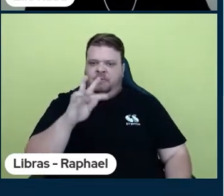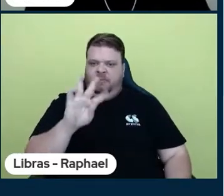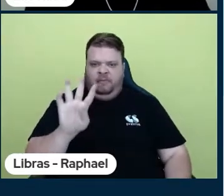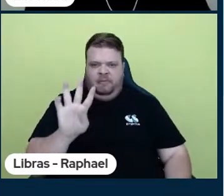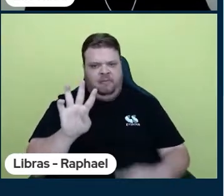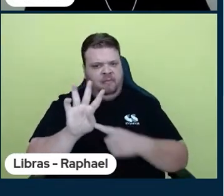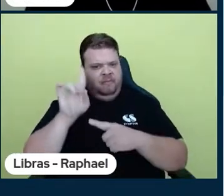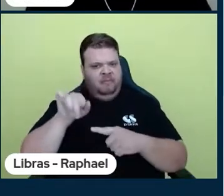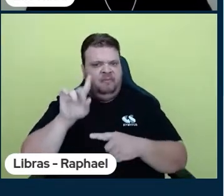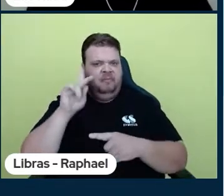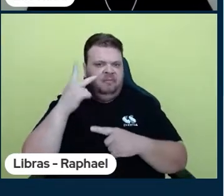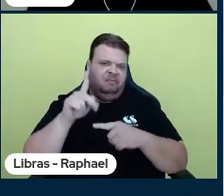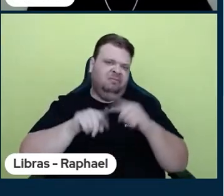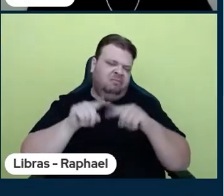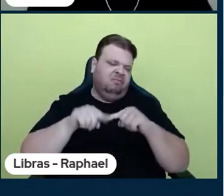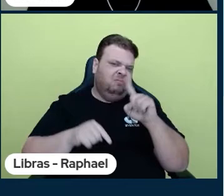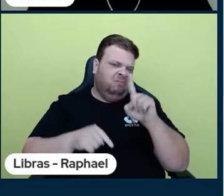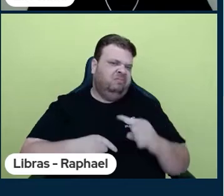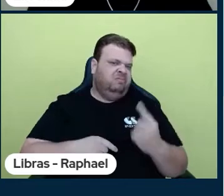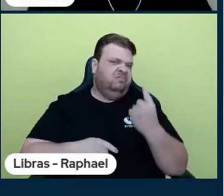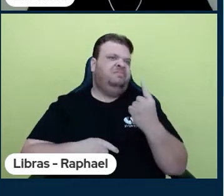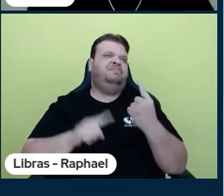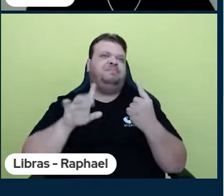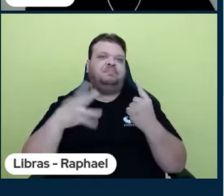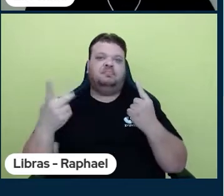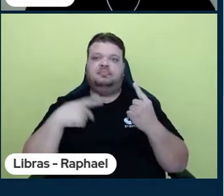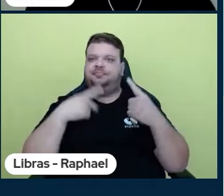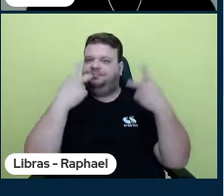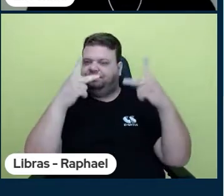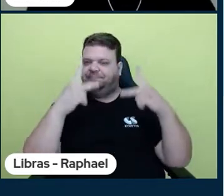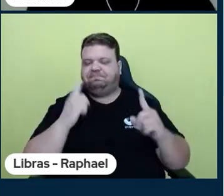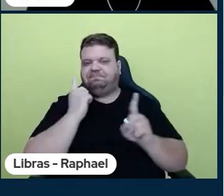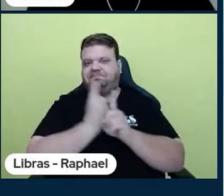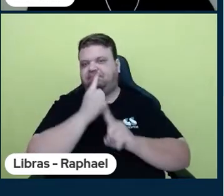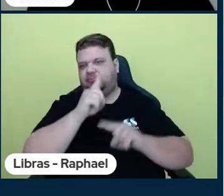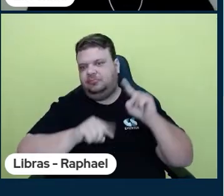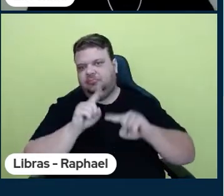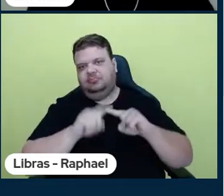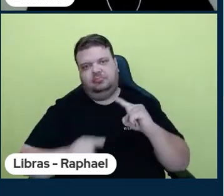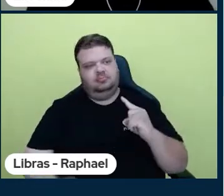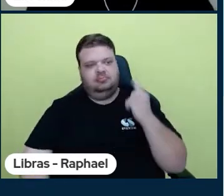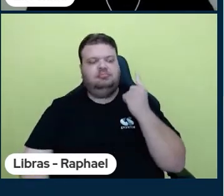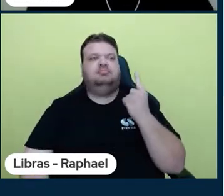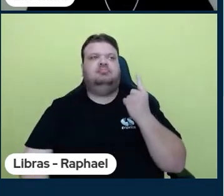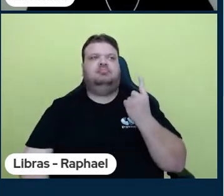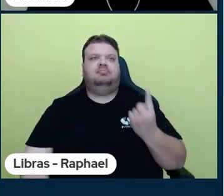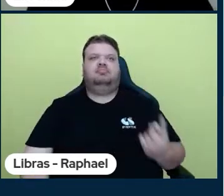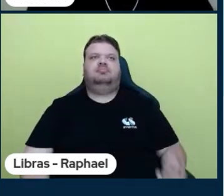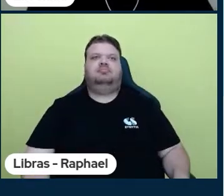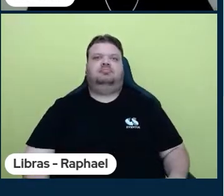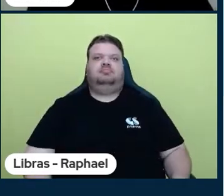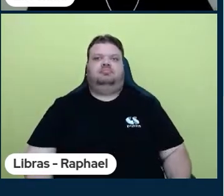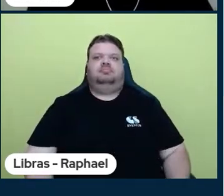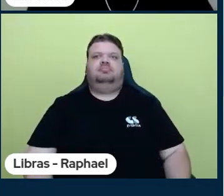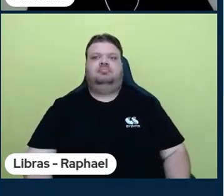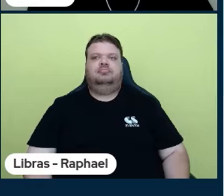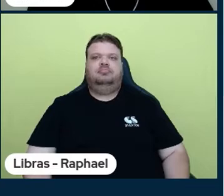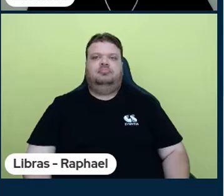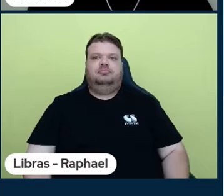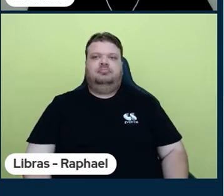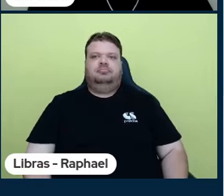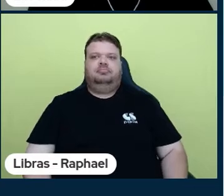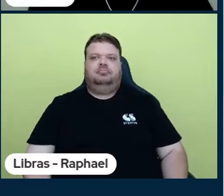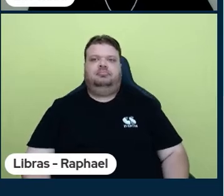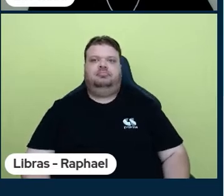Another sample of requirement, which is ranking a video. We have also some video